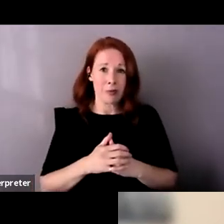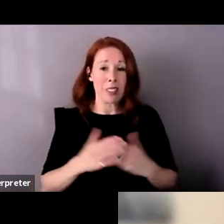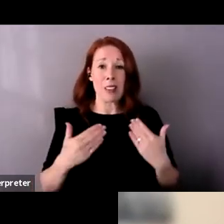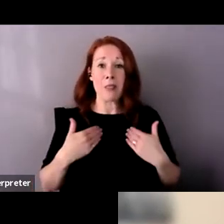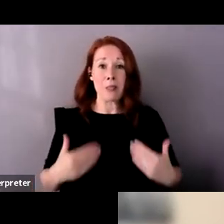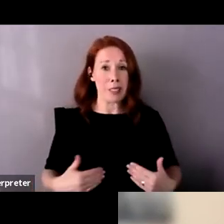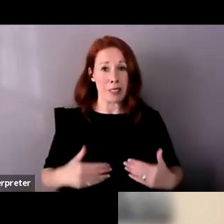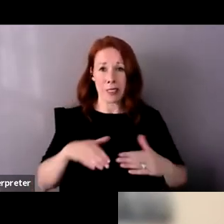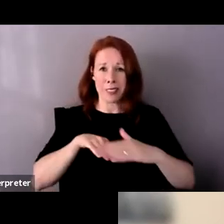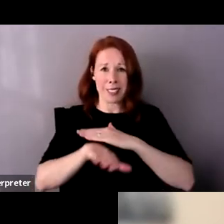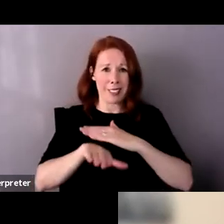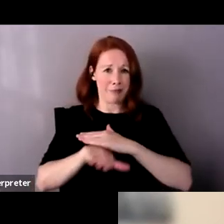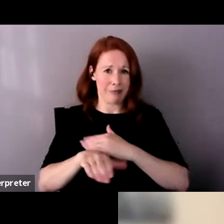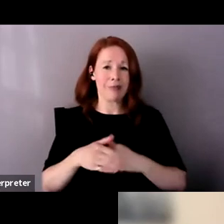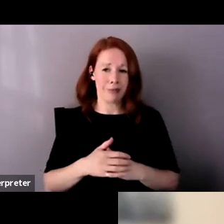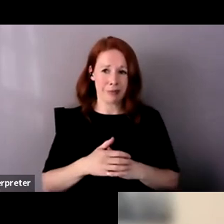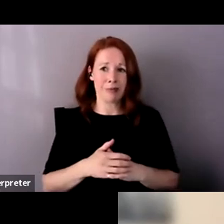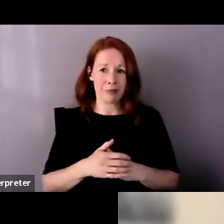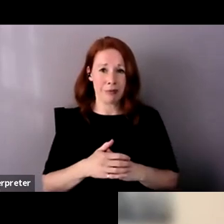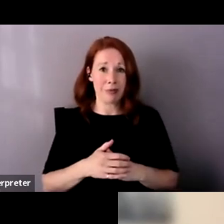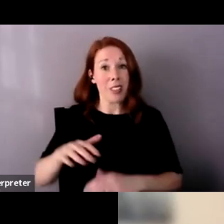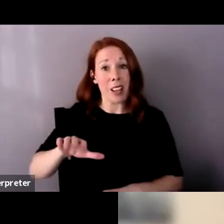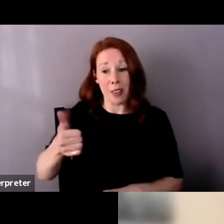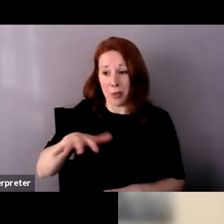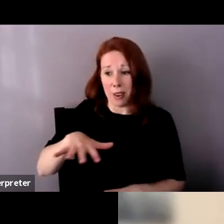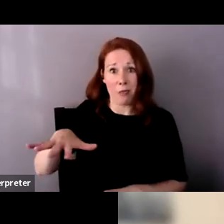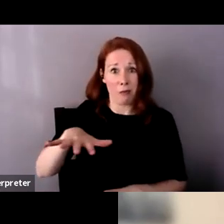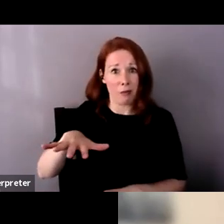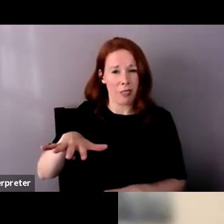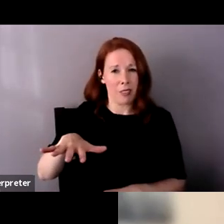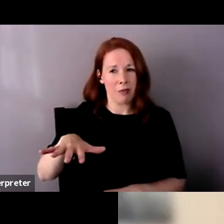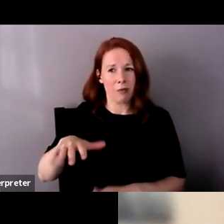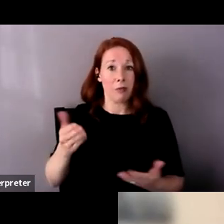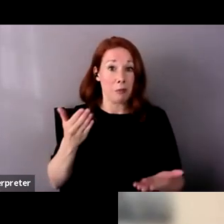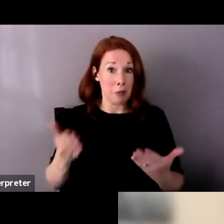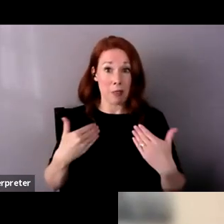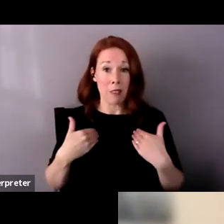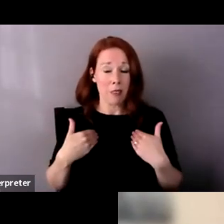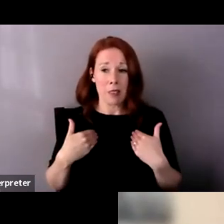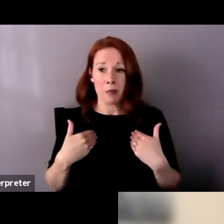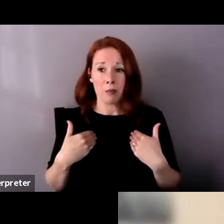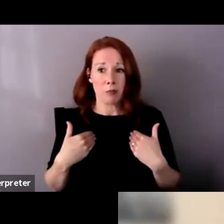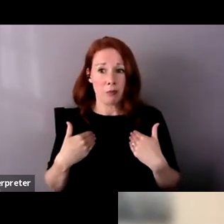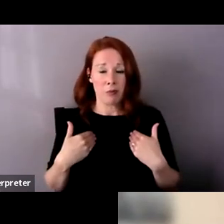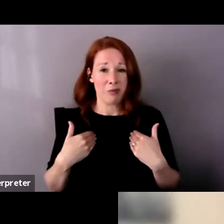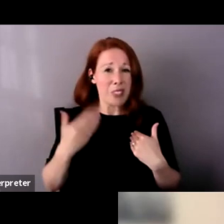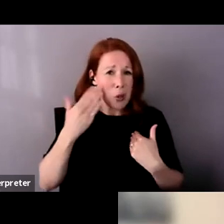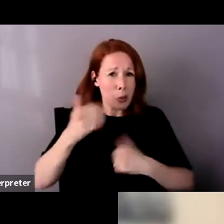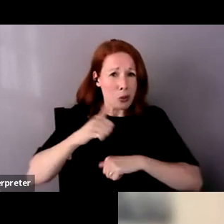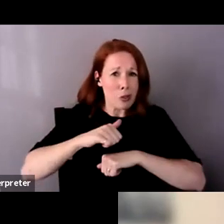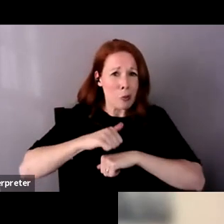physical accessibility, you know, some areas that you might foresee, maybe you have the